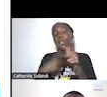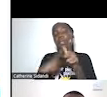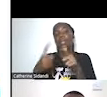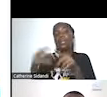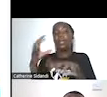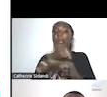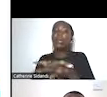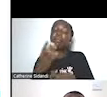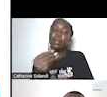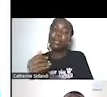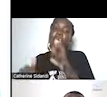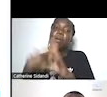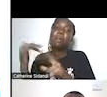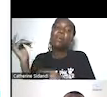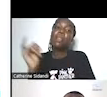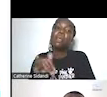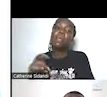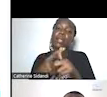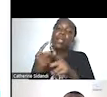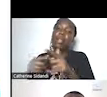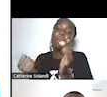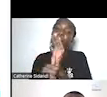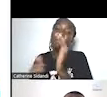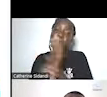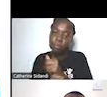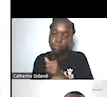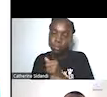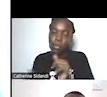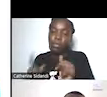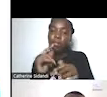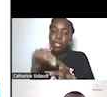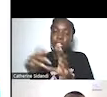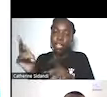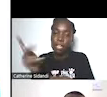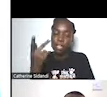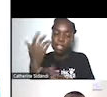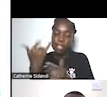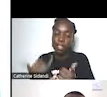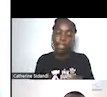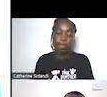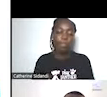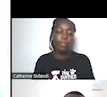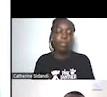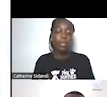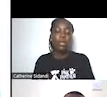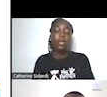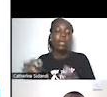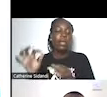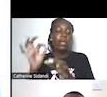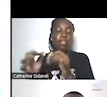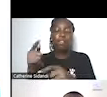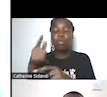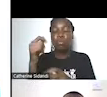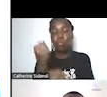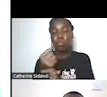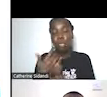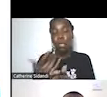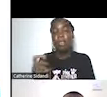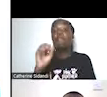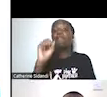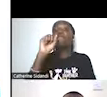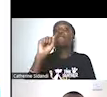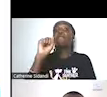that is a problem. So even in Kenya currently, if you commit any offense of this, it is 5 million. So you can see that it is